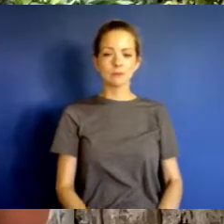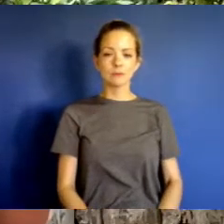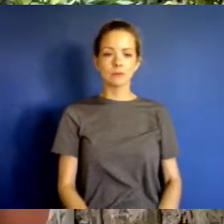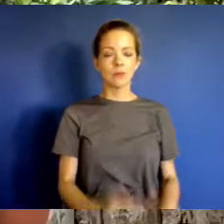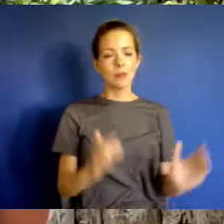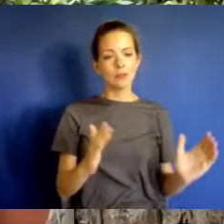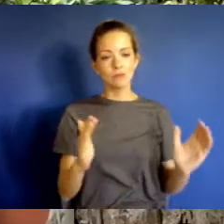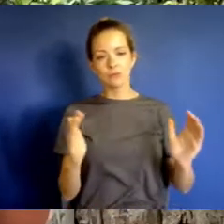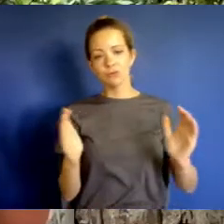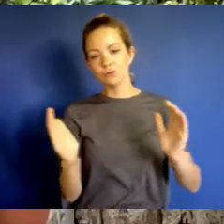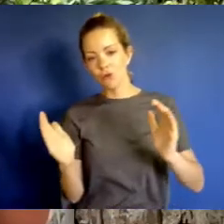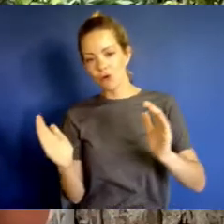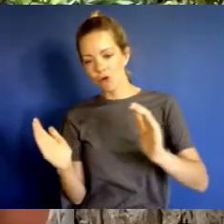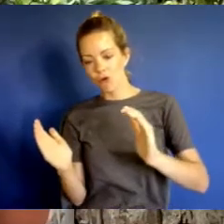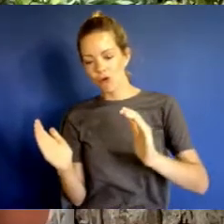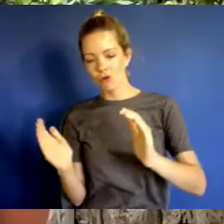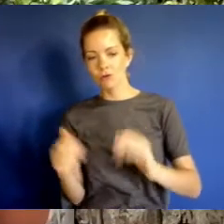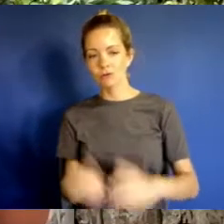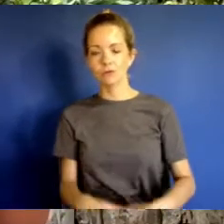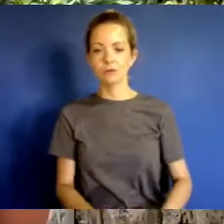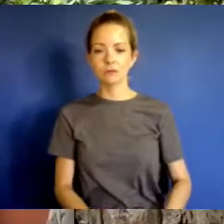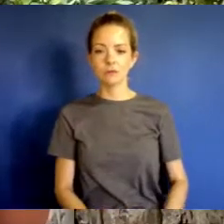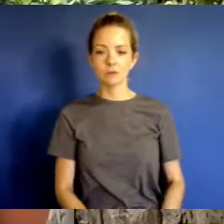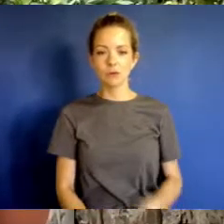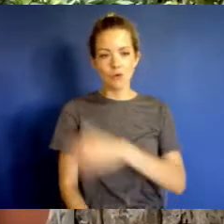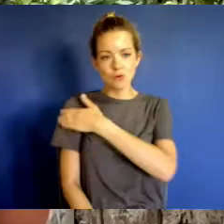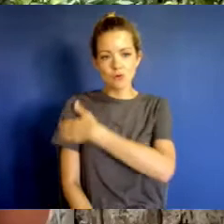Turn onto your side.